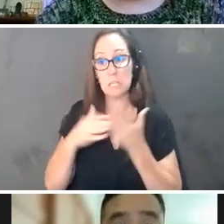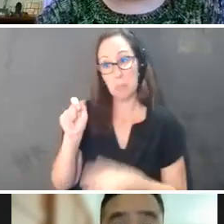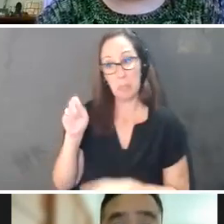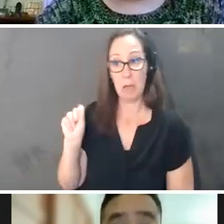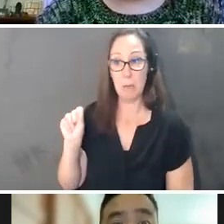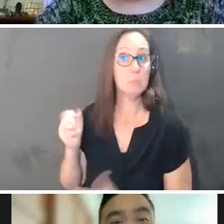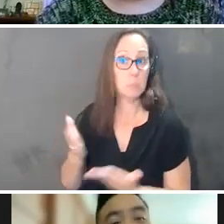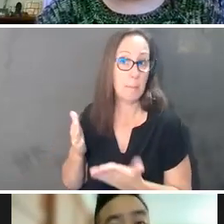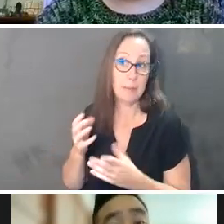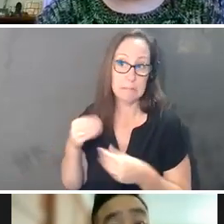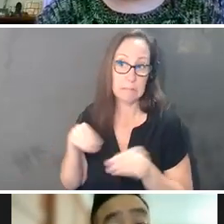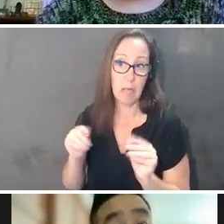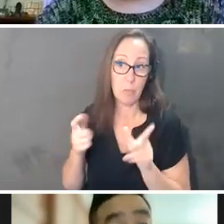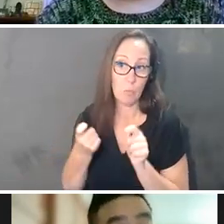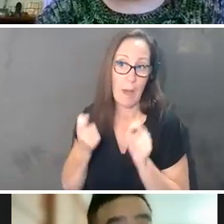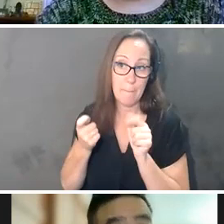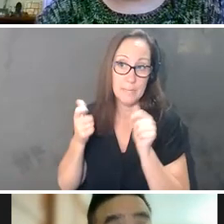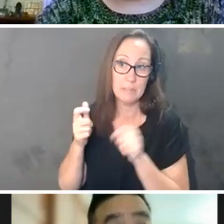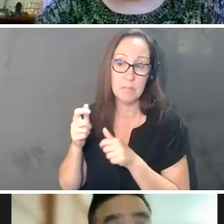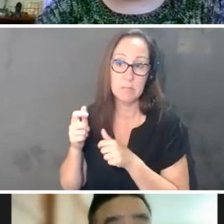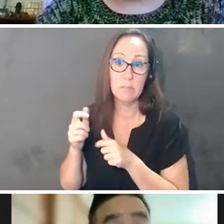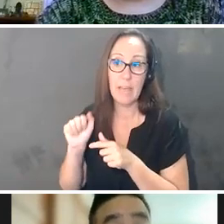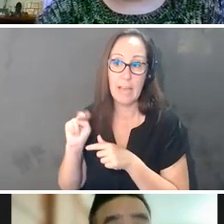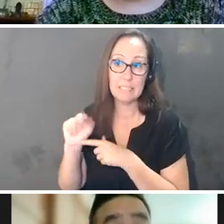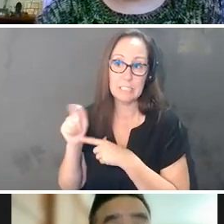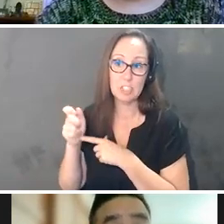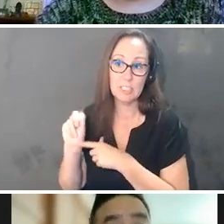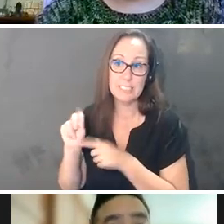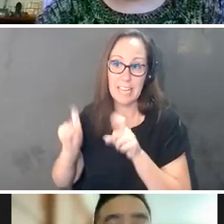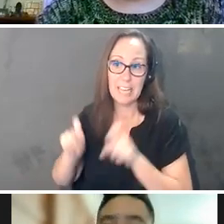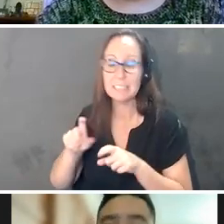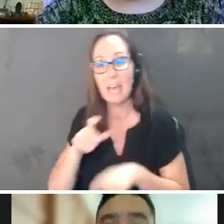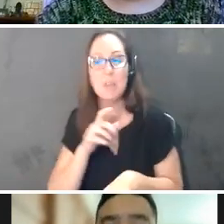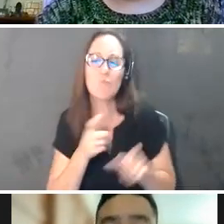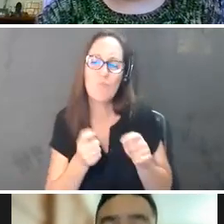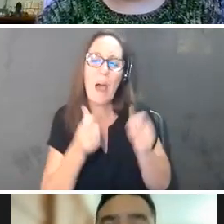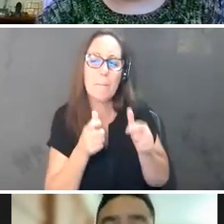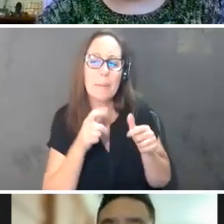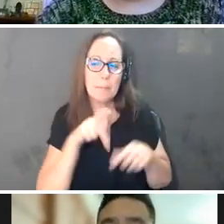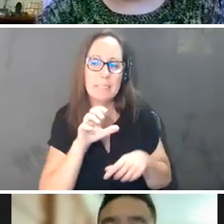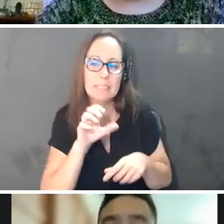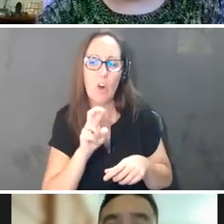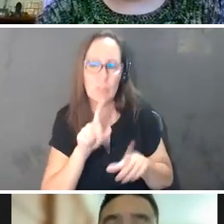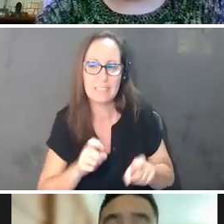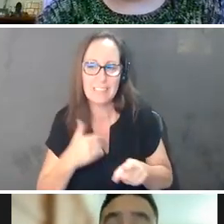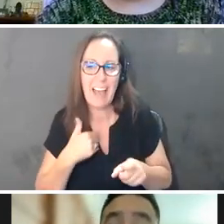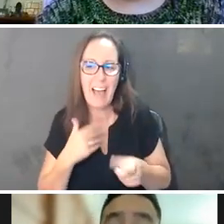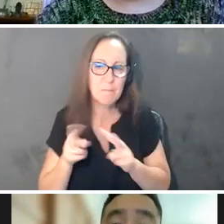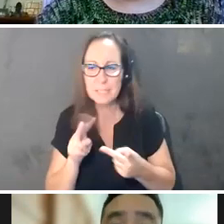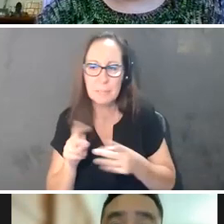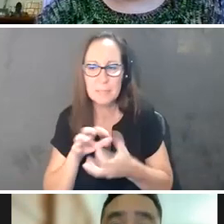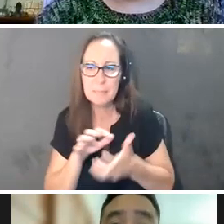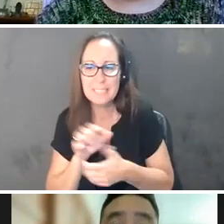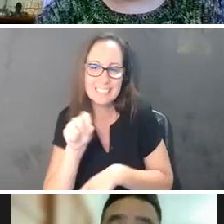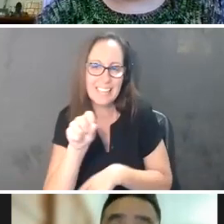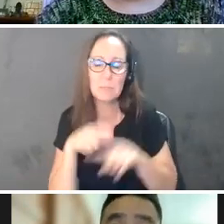rapid antigen test, and there are some rapid PCR tests that are available also. They're just not widely available since the supply is so short. We limit